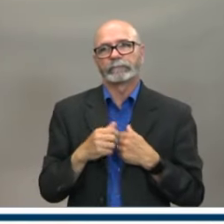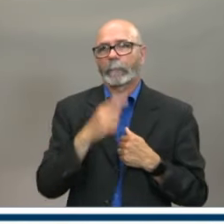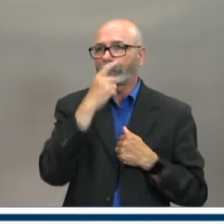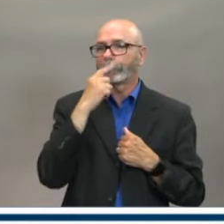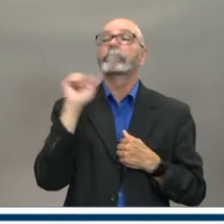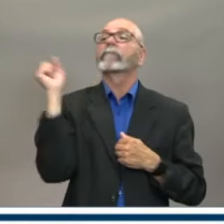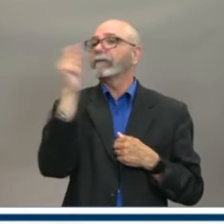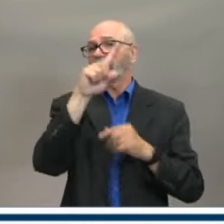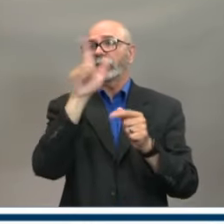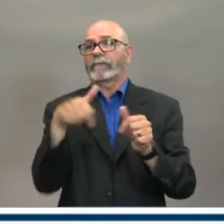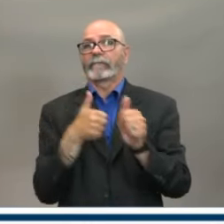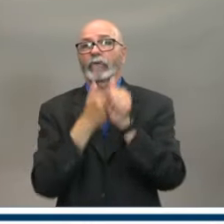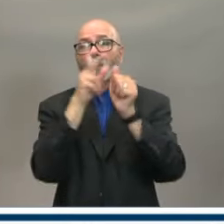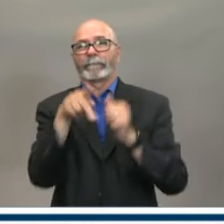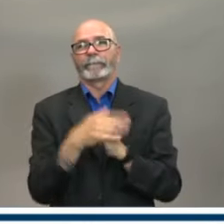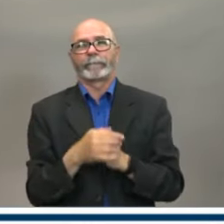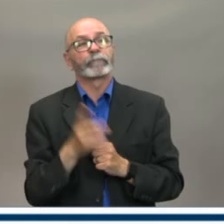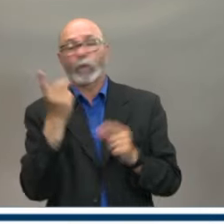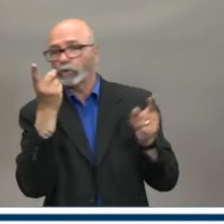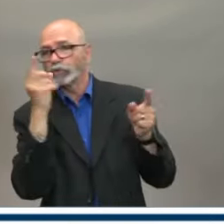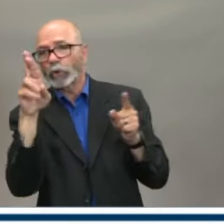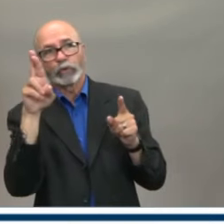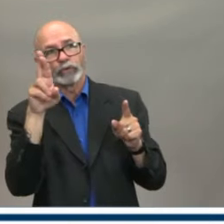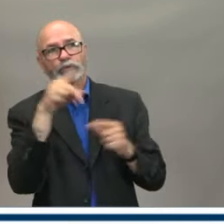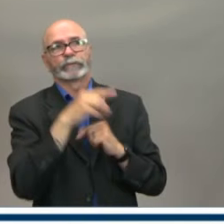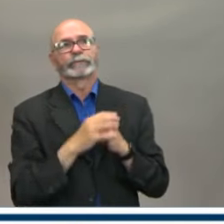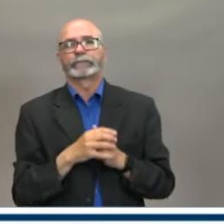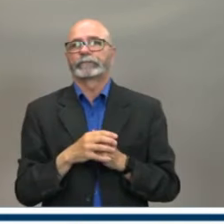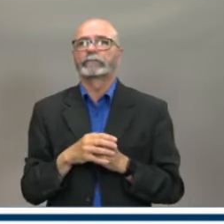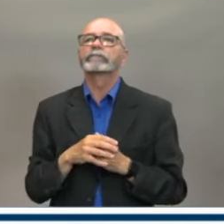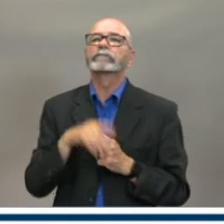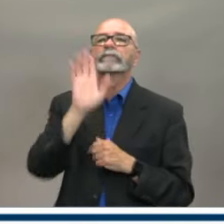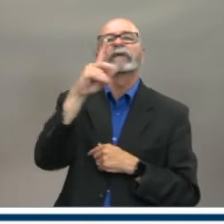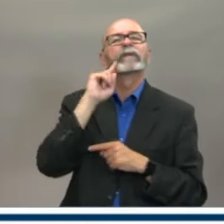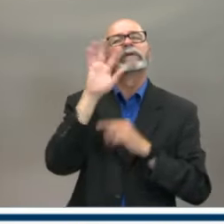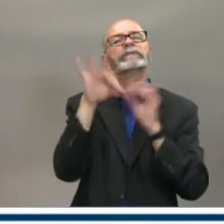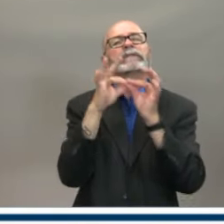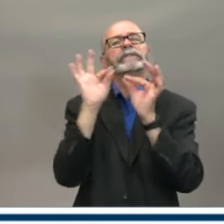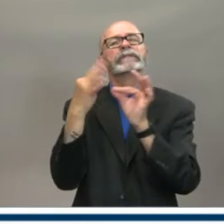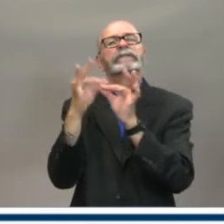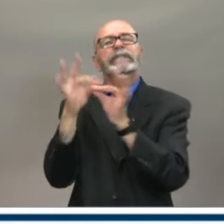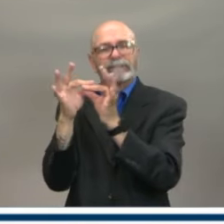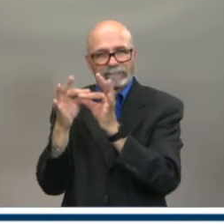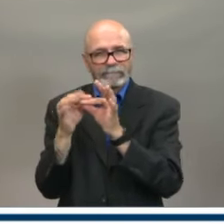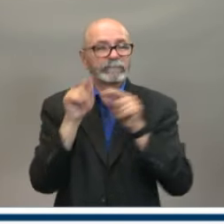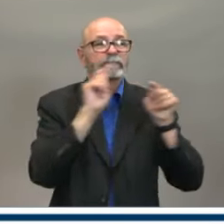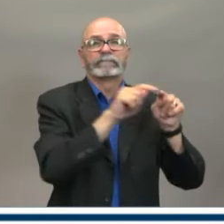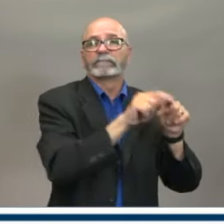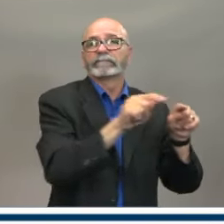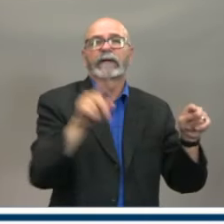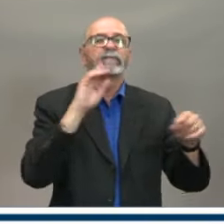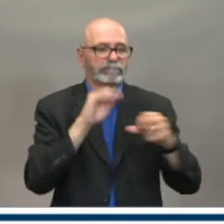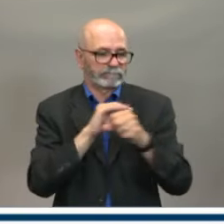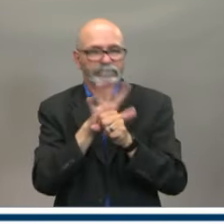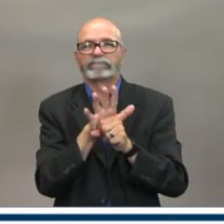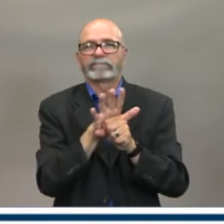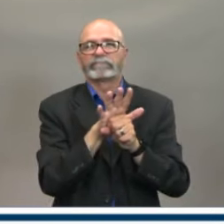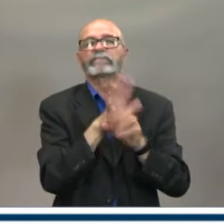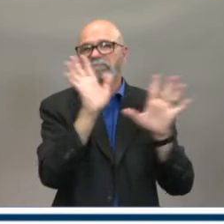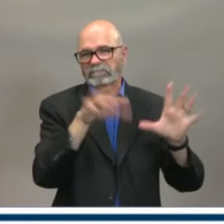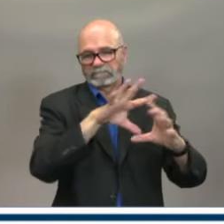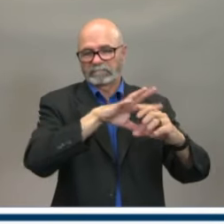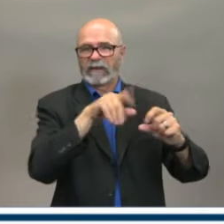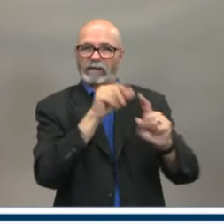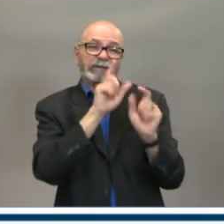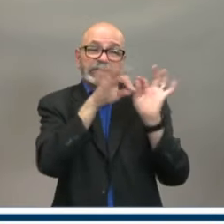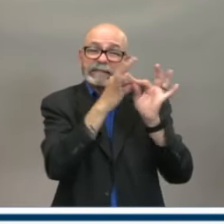doing really well compared to the rest of the country at testing people for active COVID-19 disease. But what is our capacity to